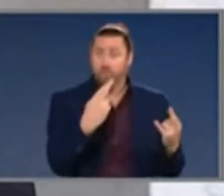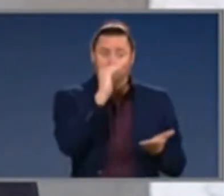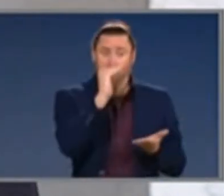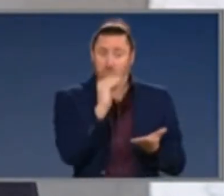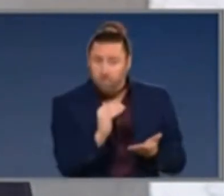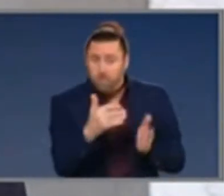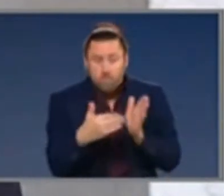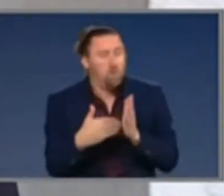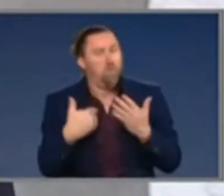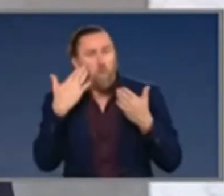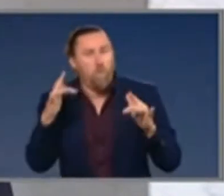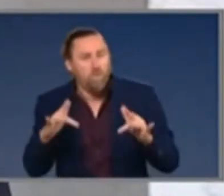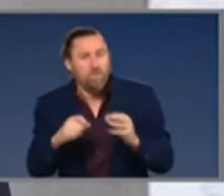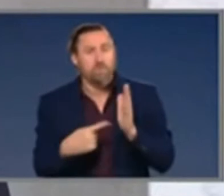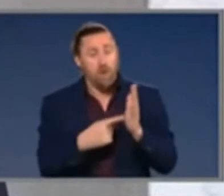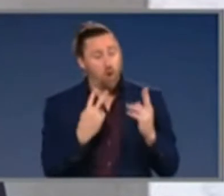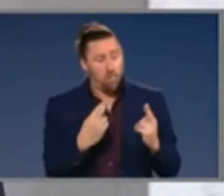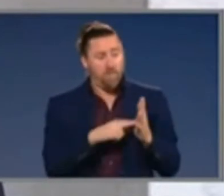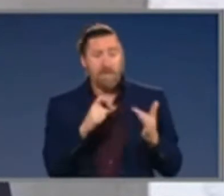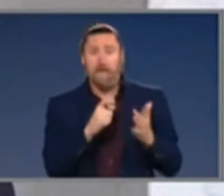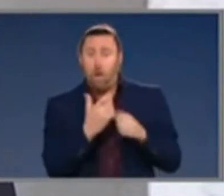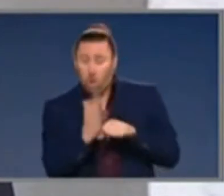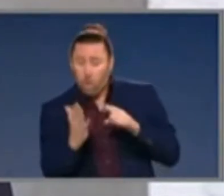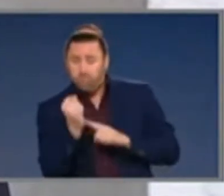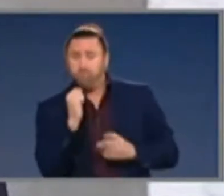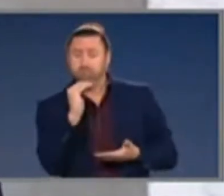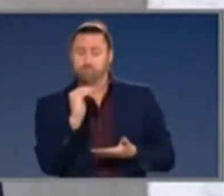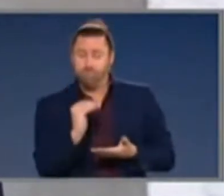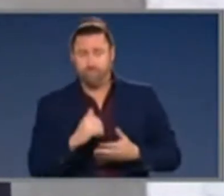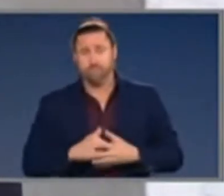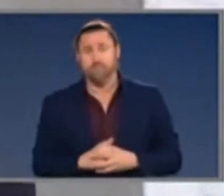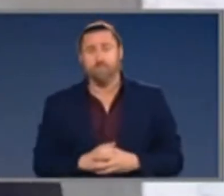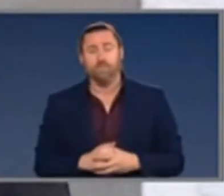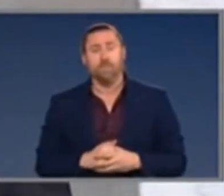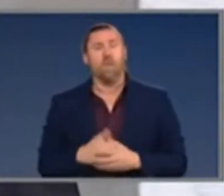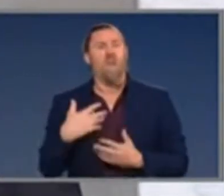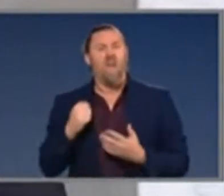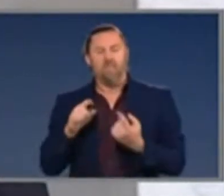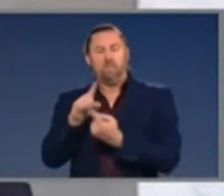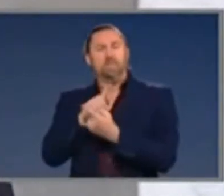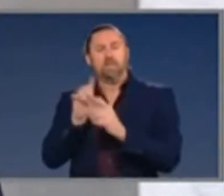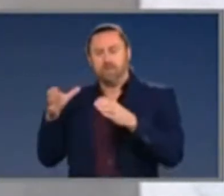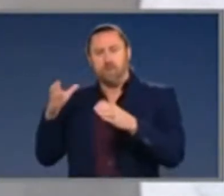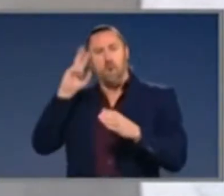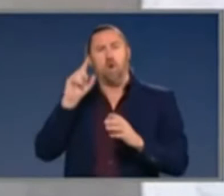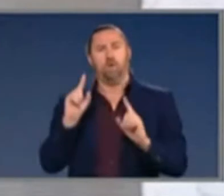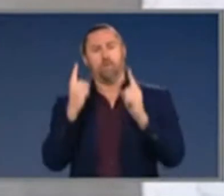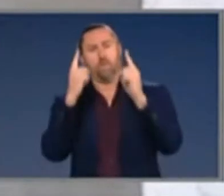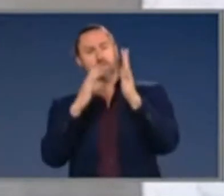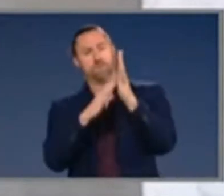don't know. But what I do know, Phil, is, and I've got another meeting with that group of what was known as first